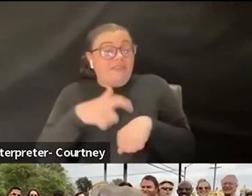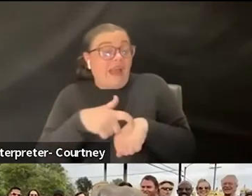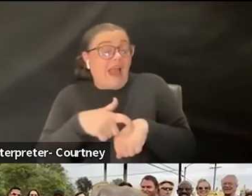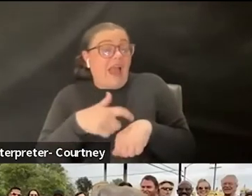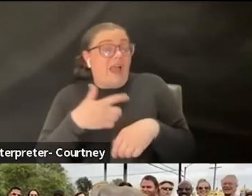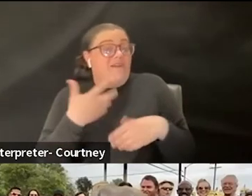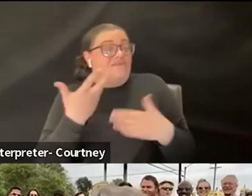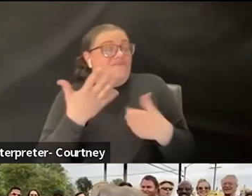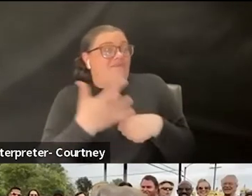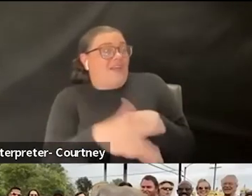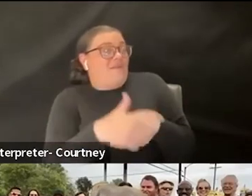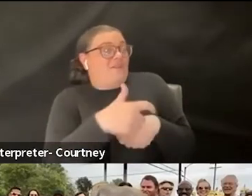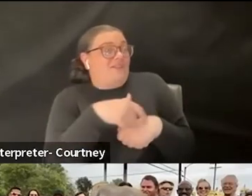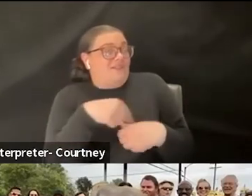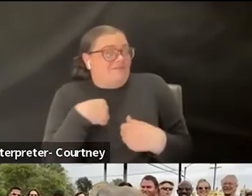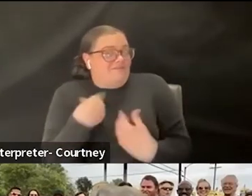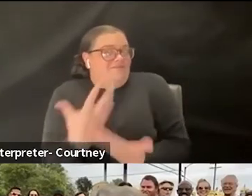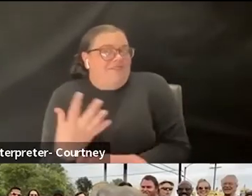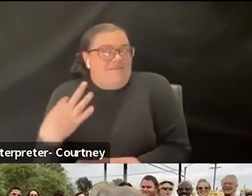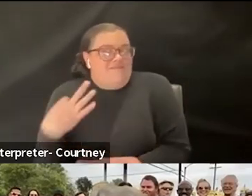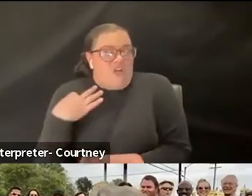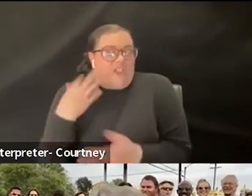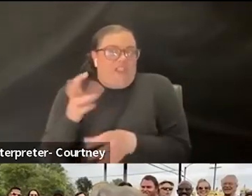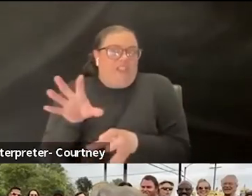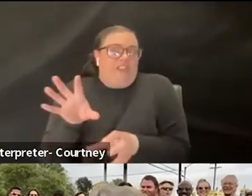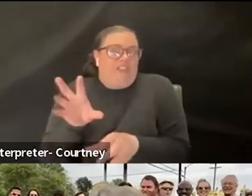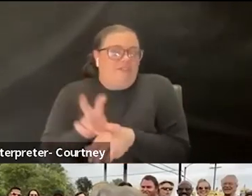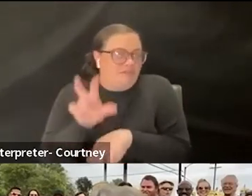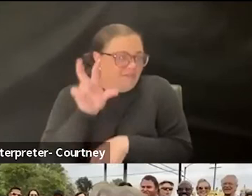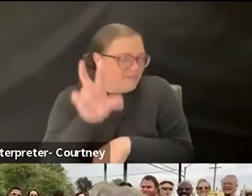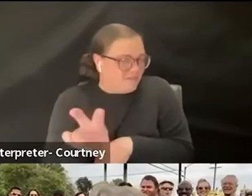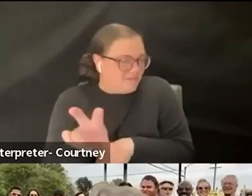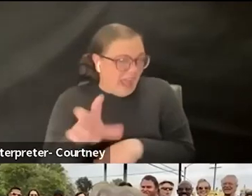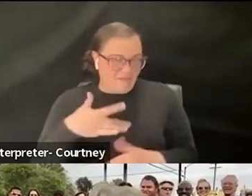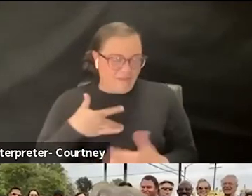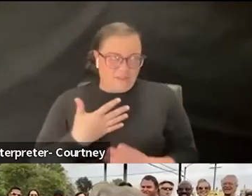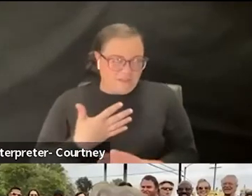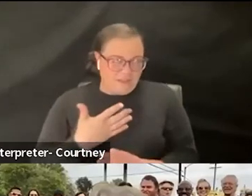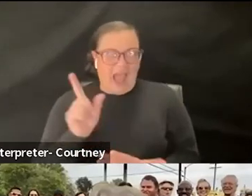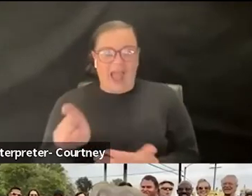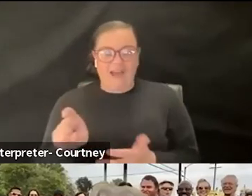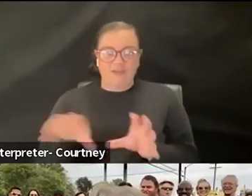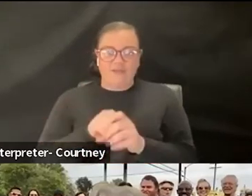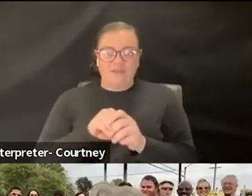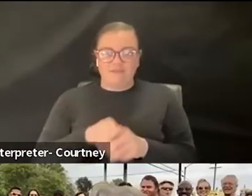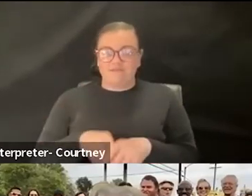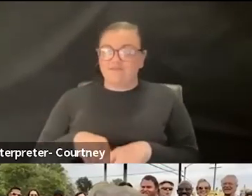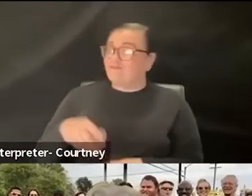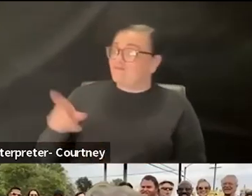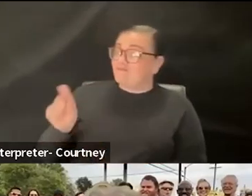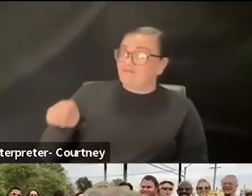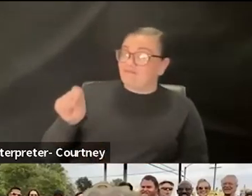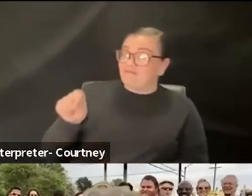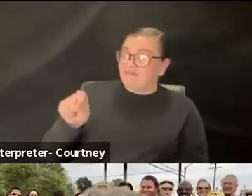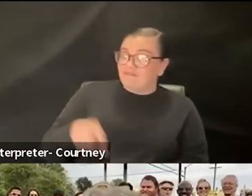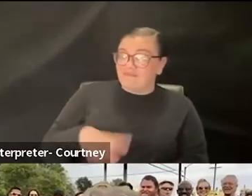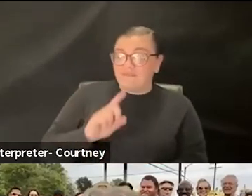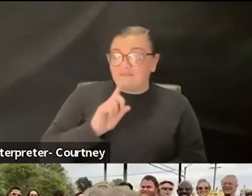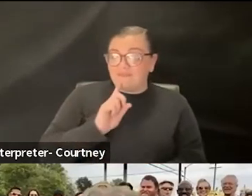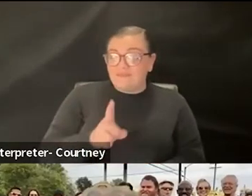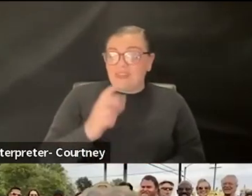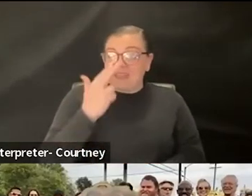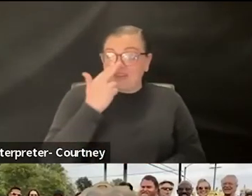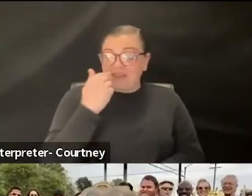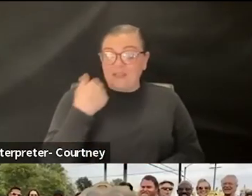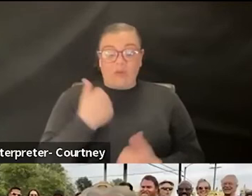got to be involved. I have to. Yeah. You know, what's funny is we live vicariously through movies and shows. And after